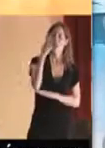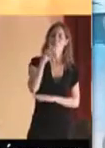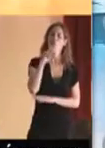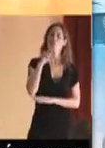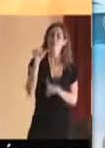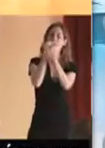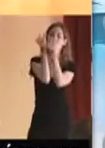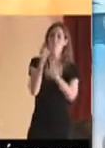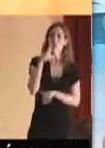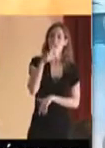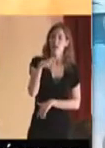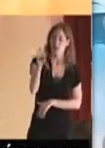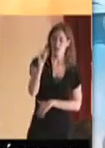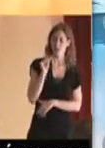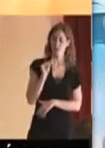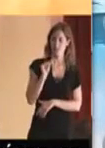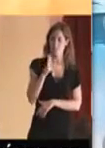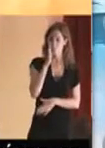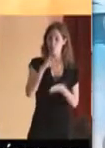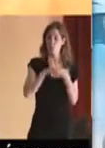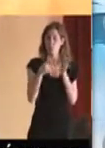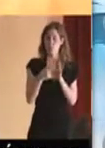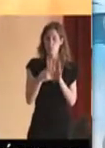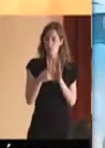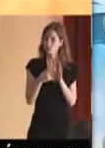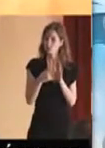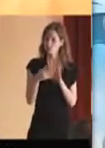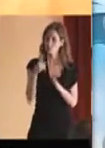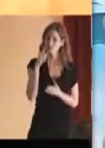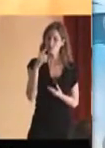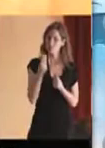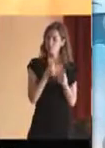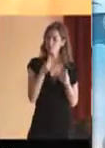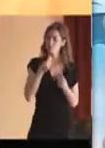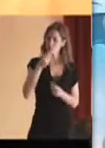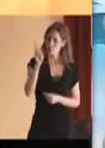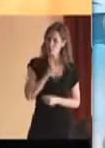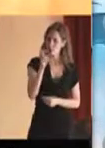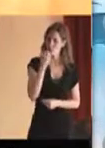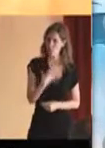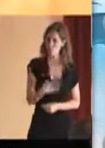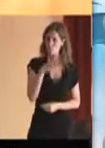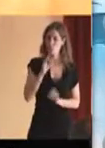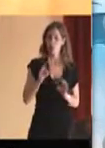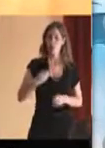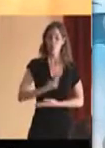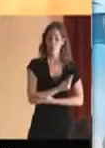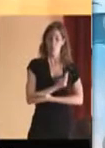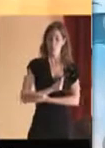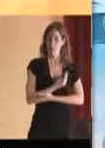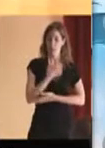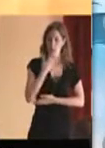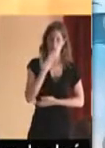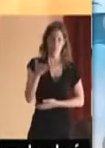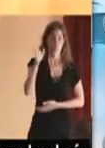they understand what a tree looks like. So it's a very promising system, but just like a baby,